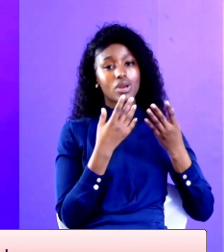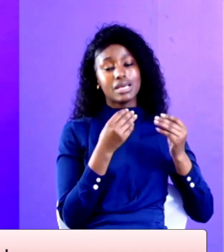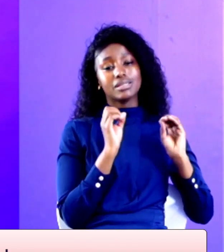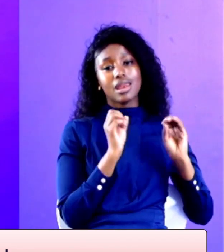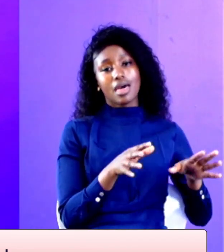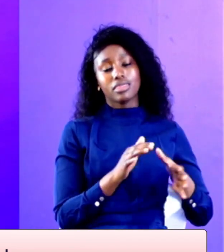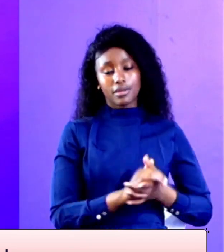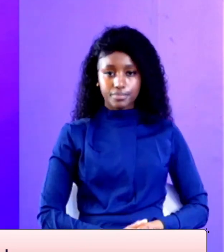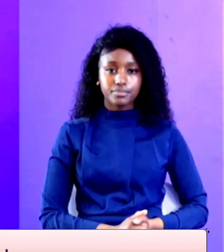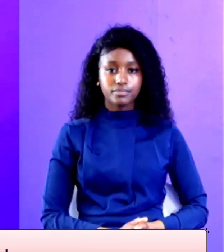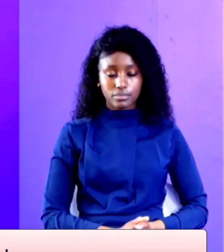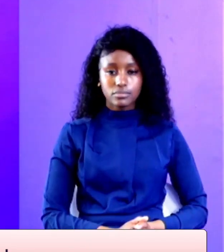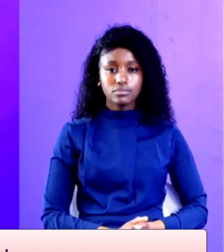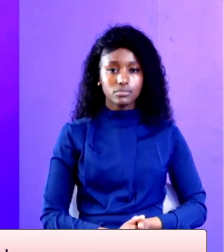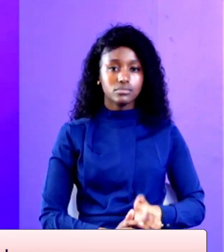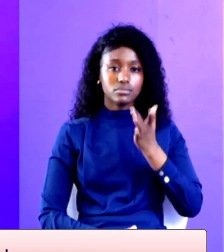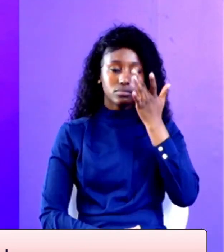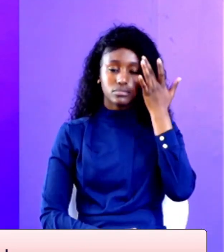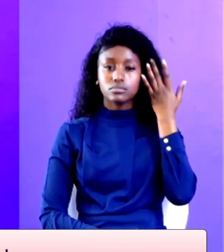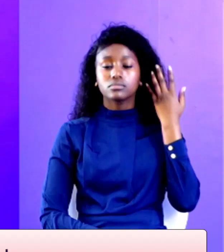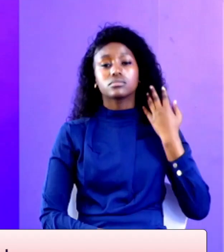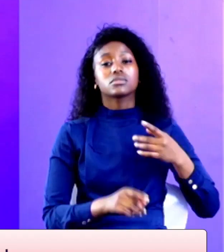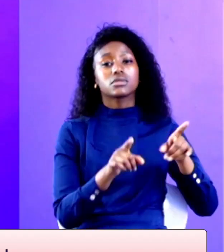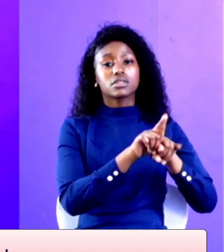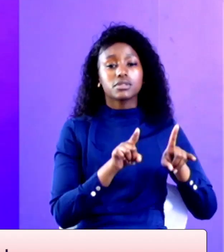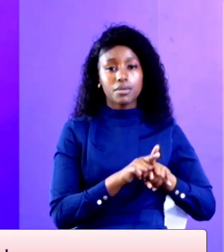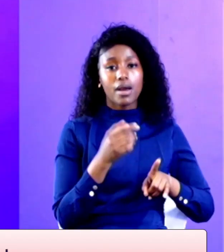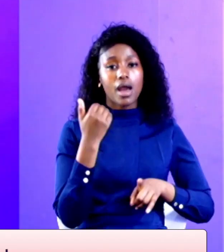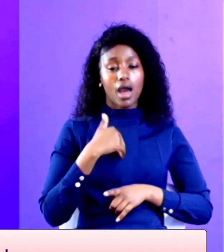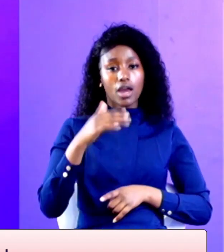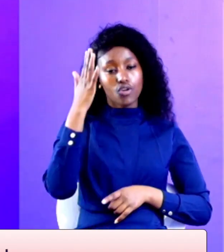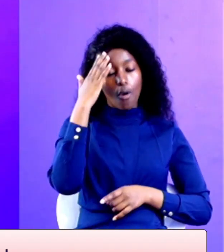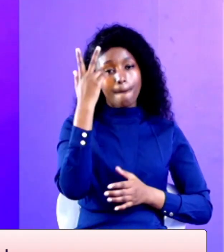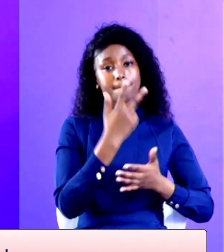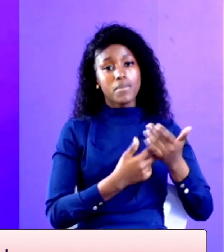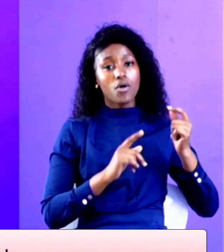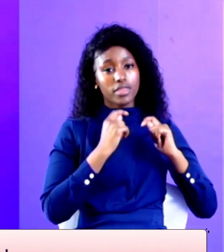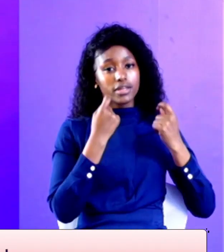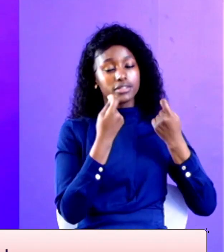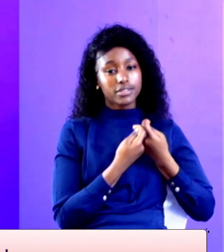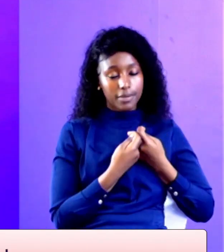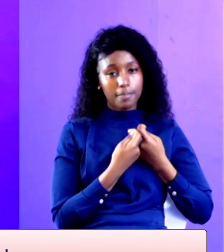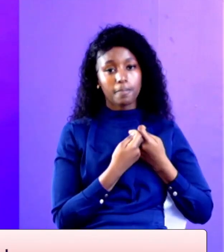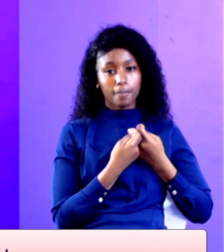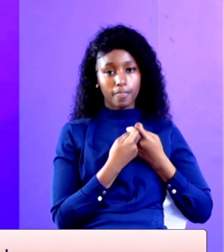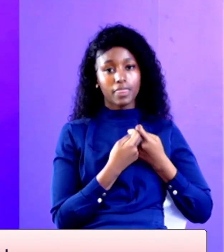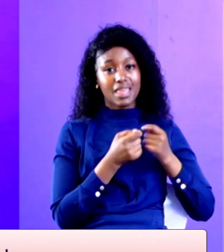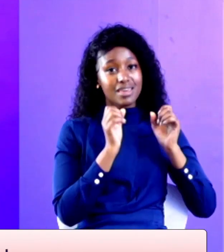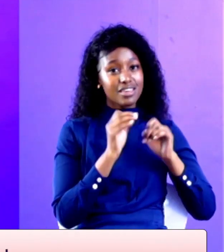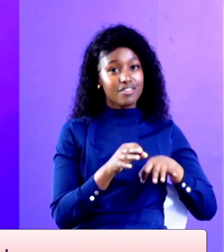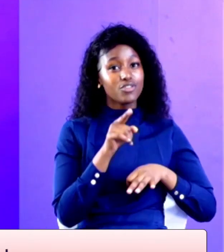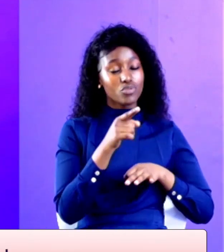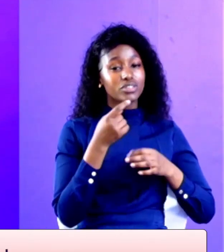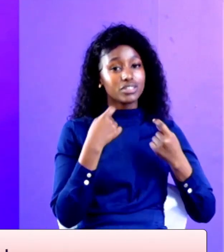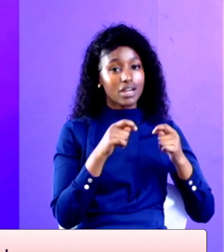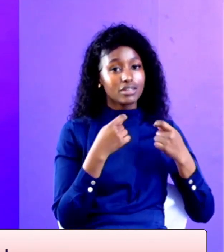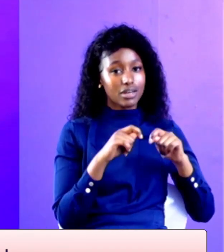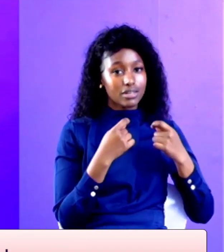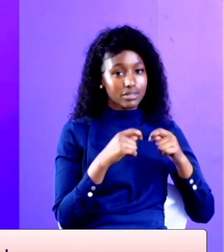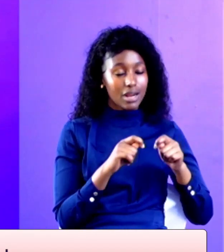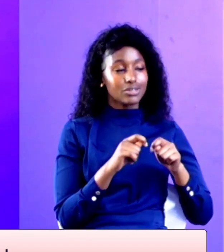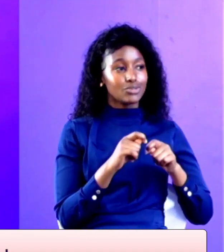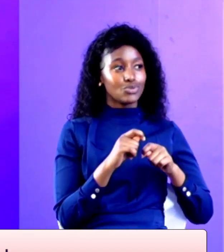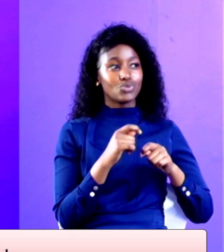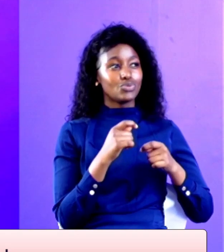Nyayo. So Mololo, these two teams, when even if you rate the chances